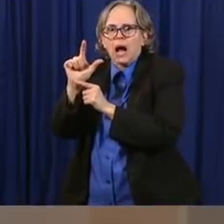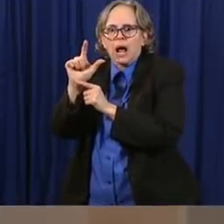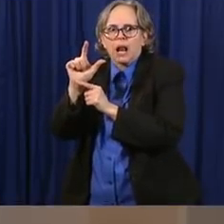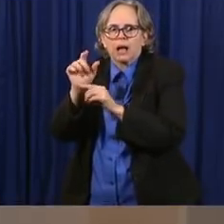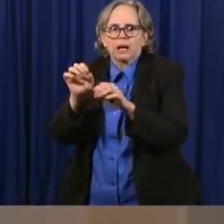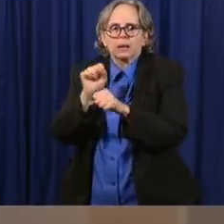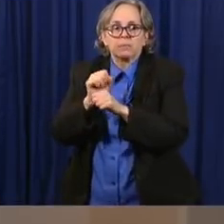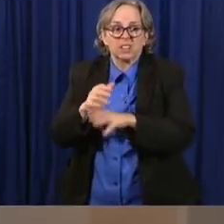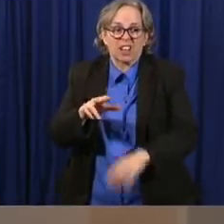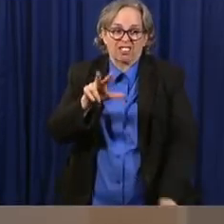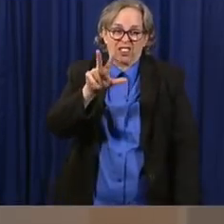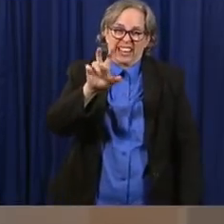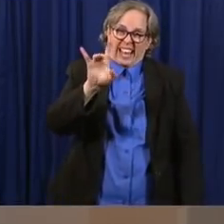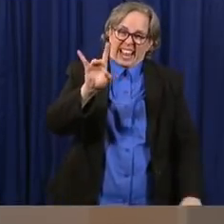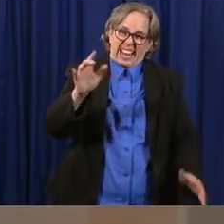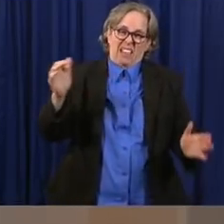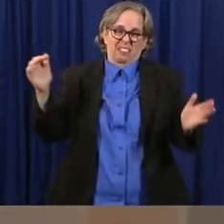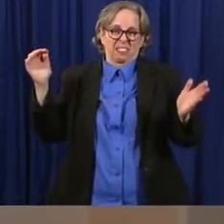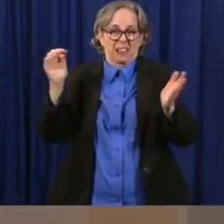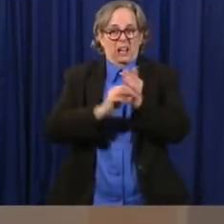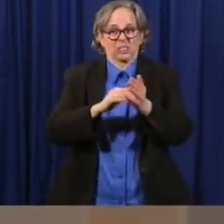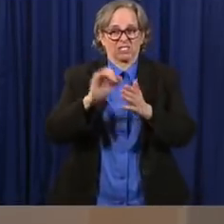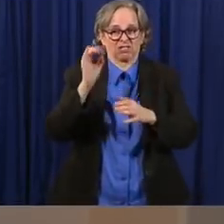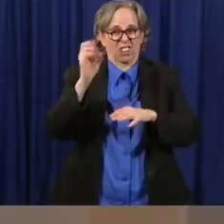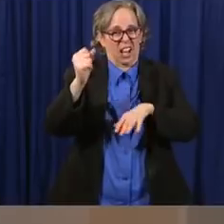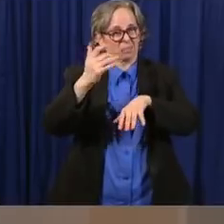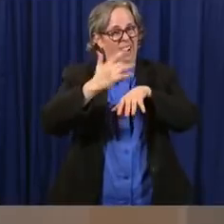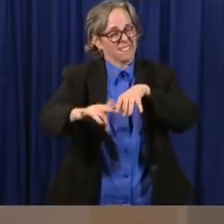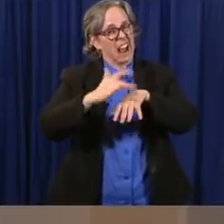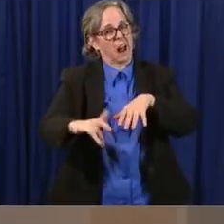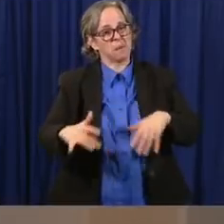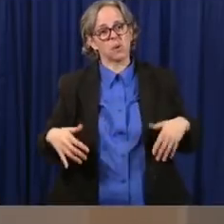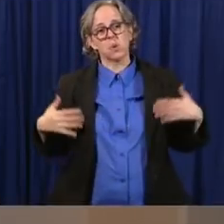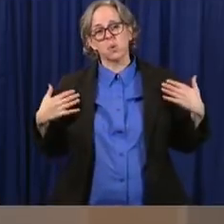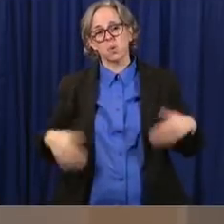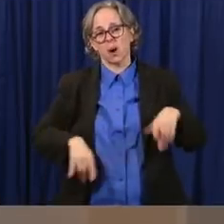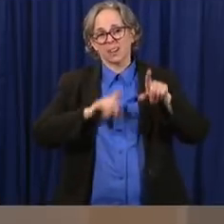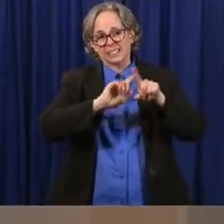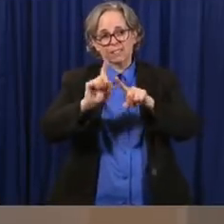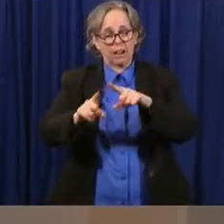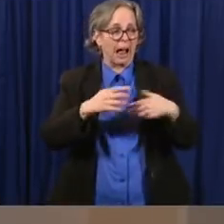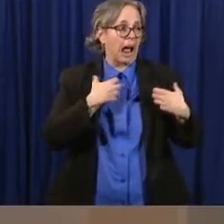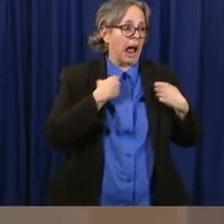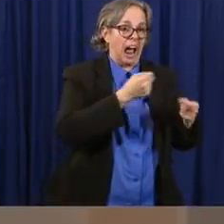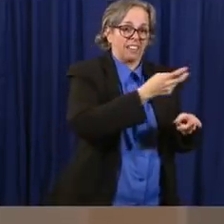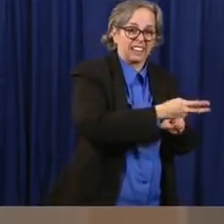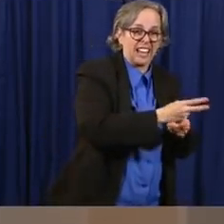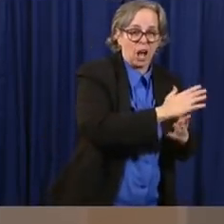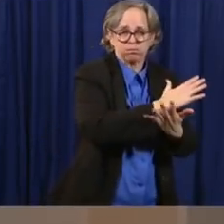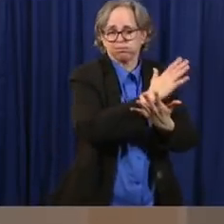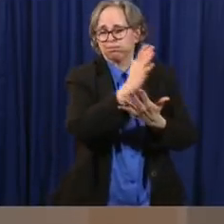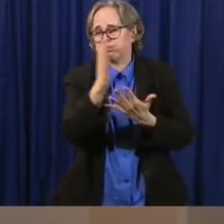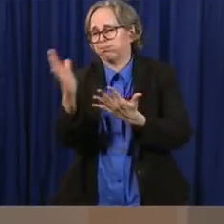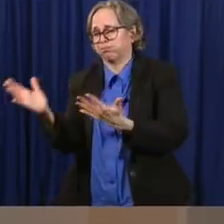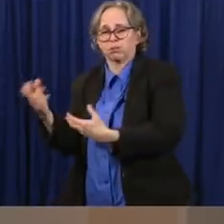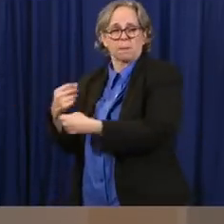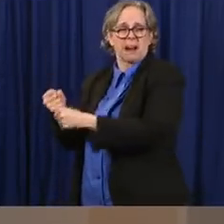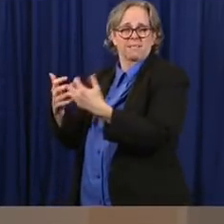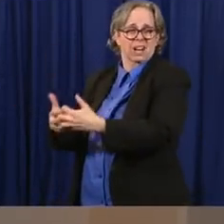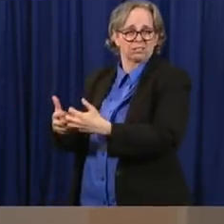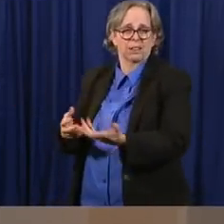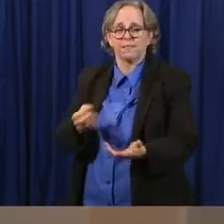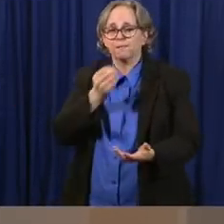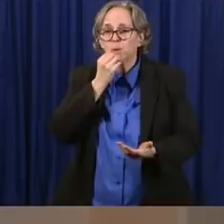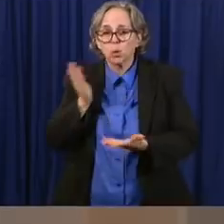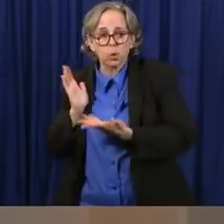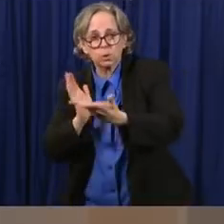38,000 jobs that have been posted out there from whether it's healthcare facilities, manufacturers, food supply chain, of workers that